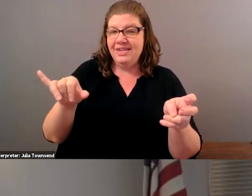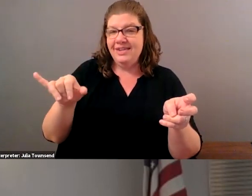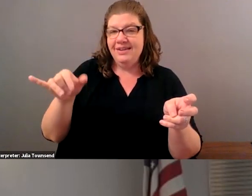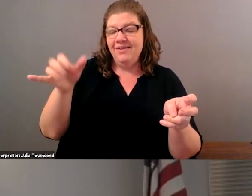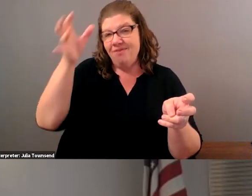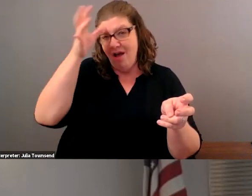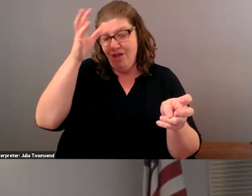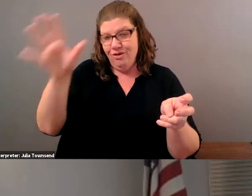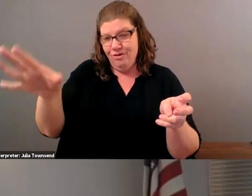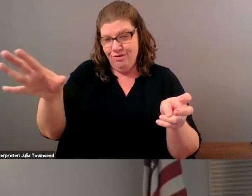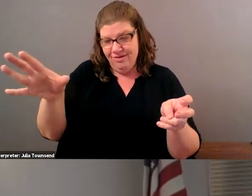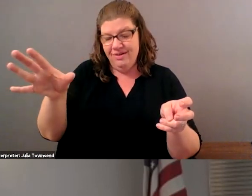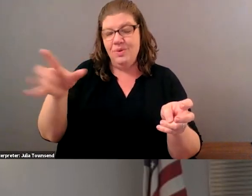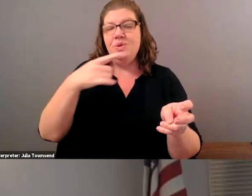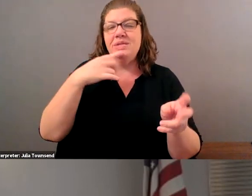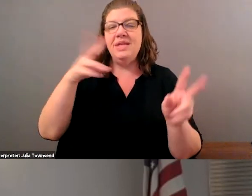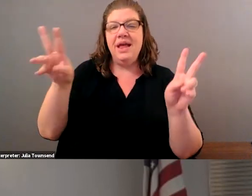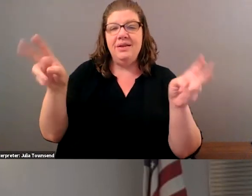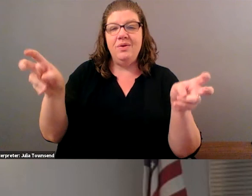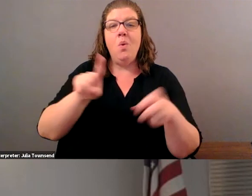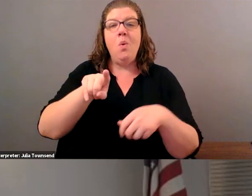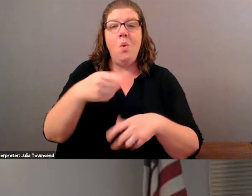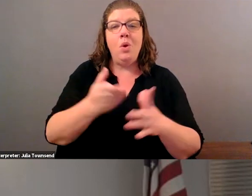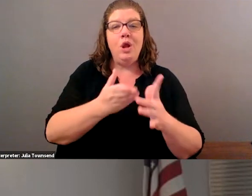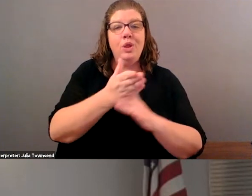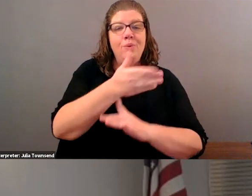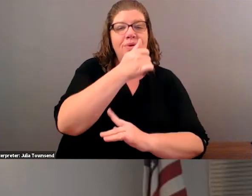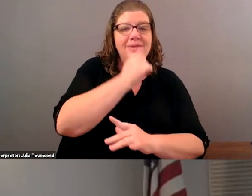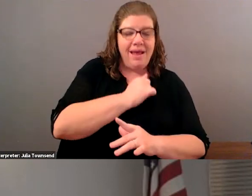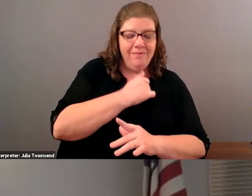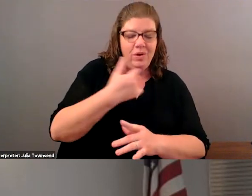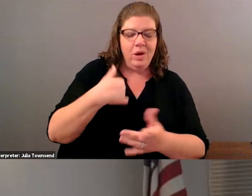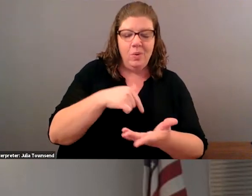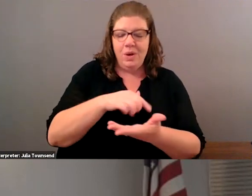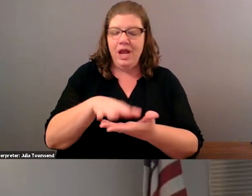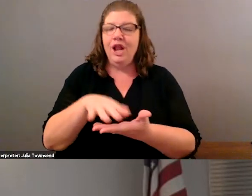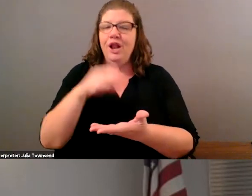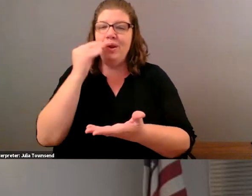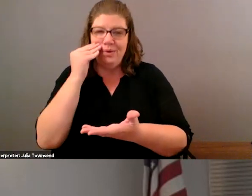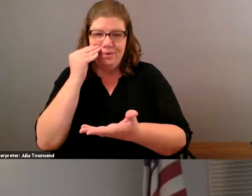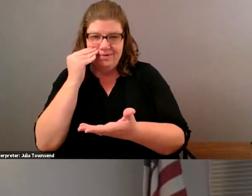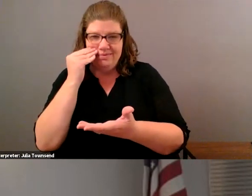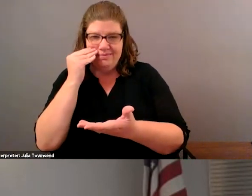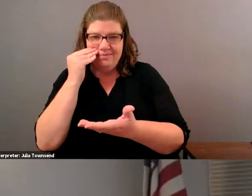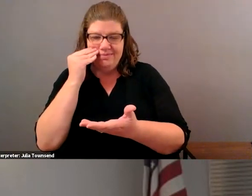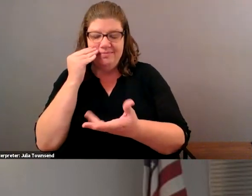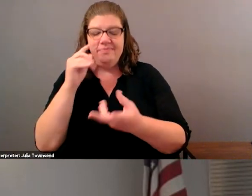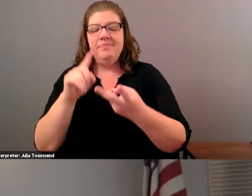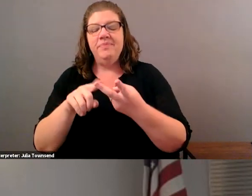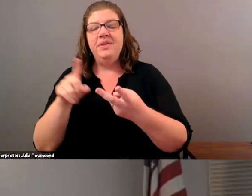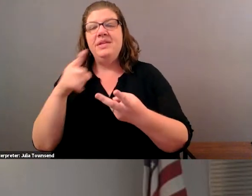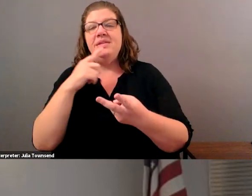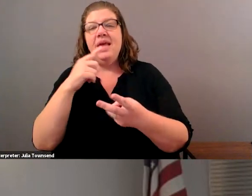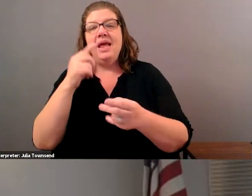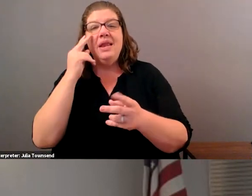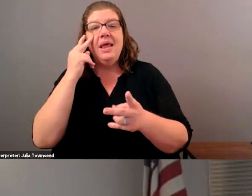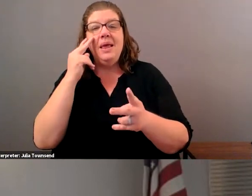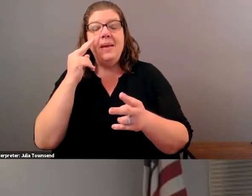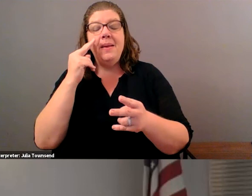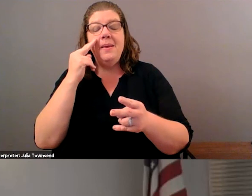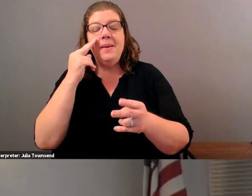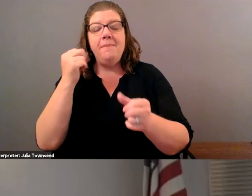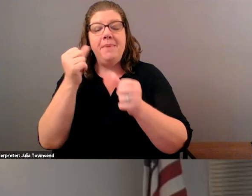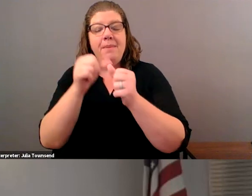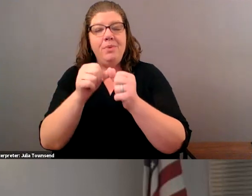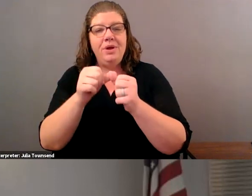Greek tragedy, who said, "Only through suffering do we learn." And he also said, "Memory is the mother of all